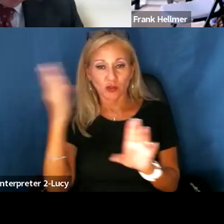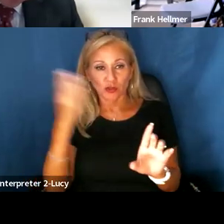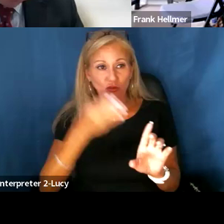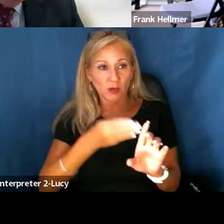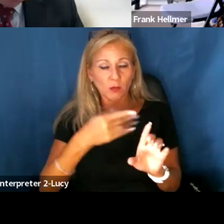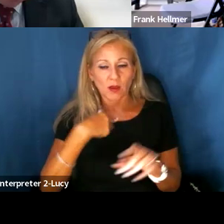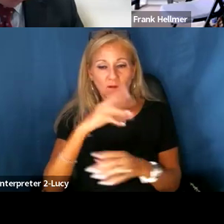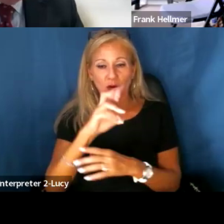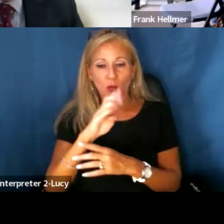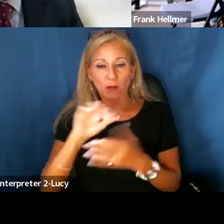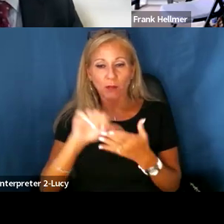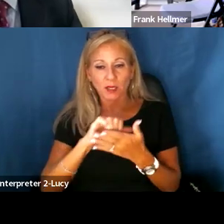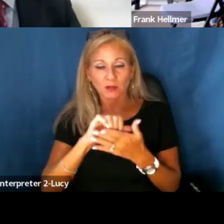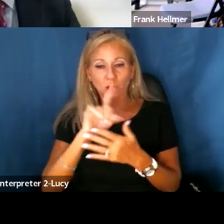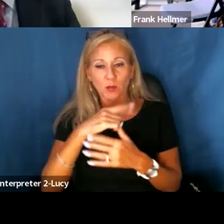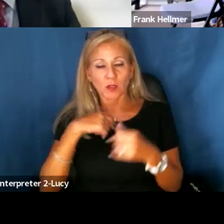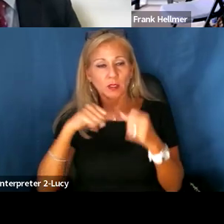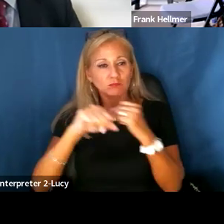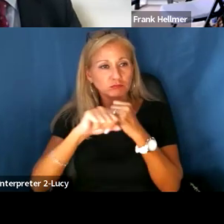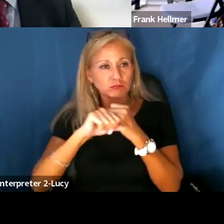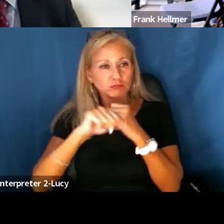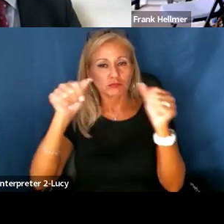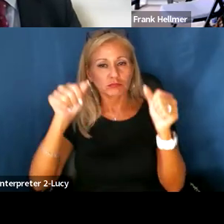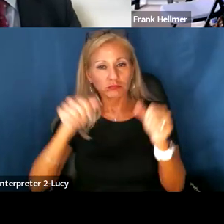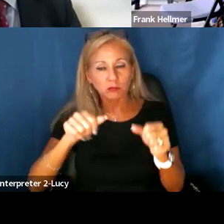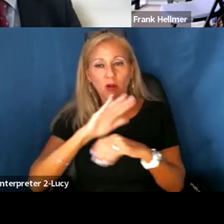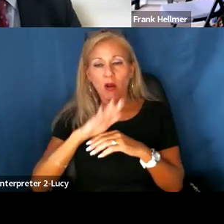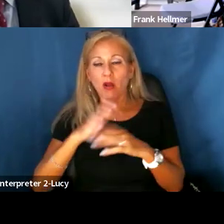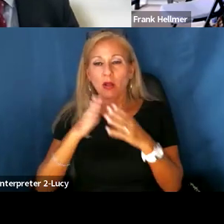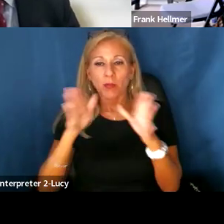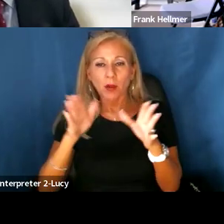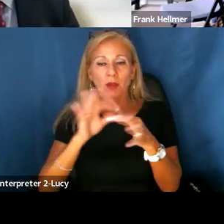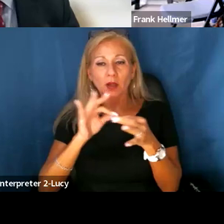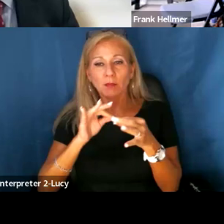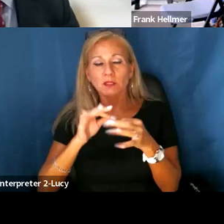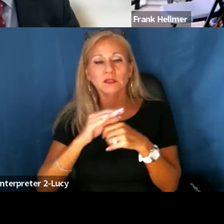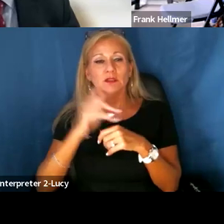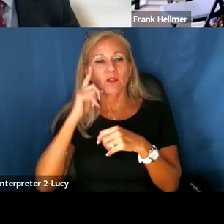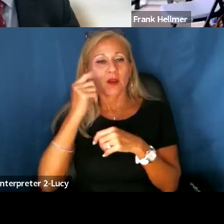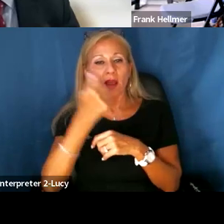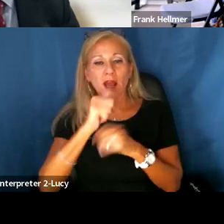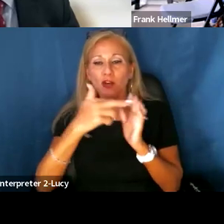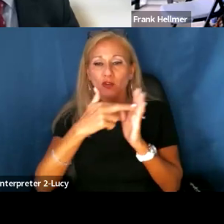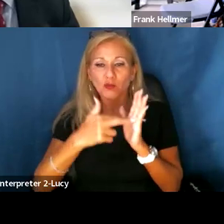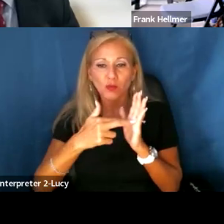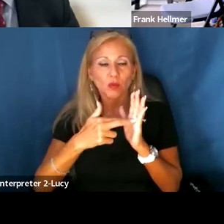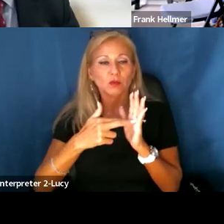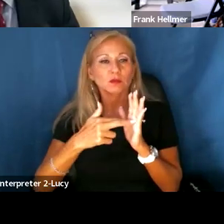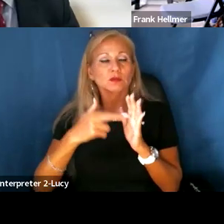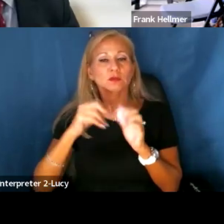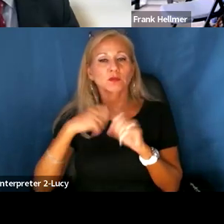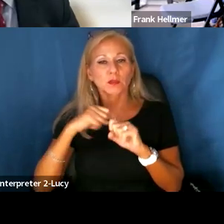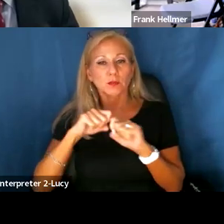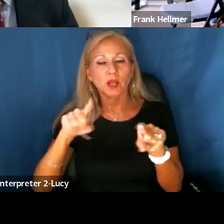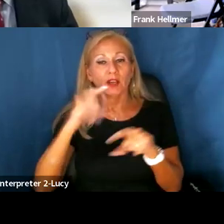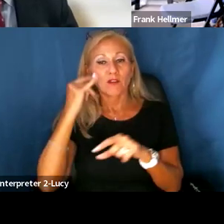have a web page where we put all of our public comment notices of public comment for any rule we're putting out. And